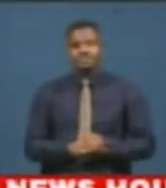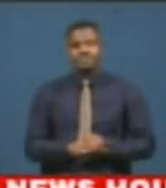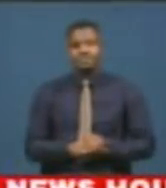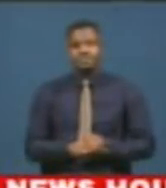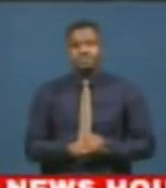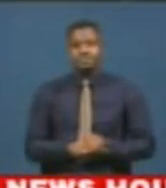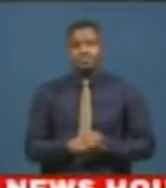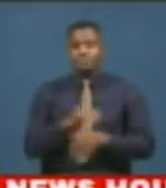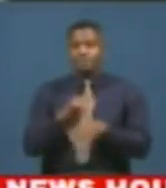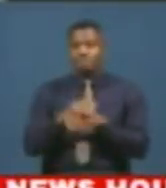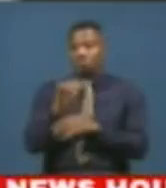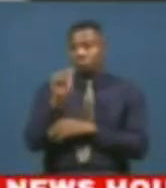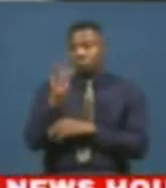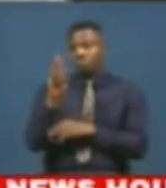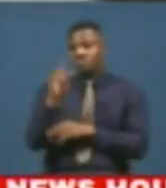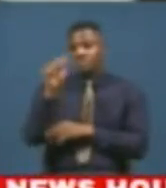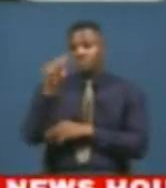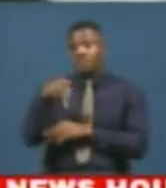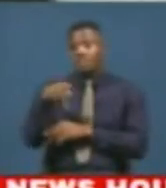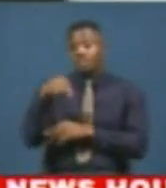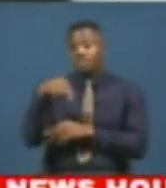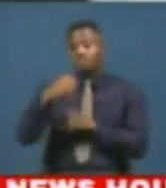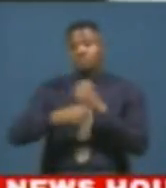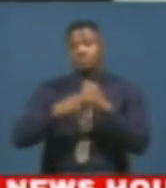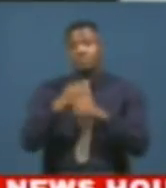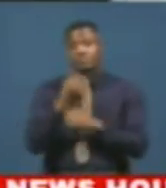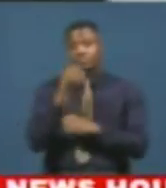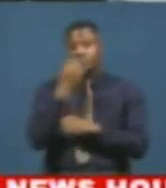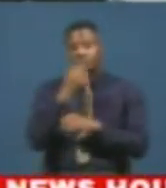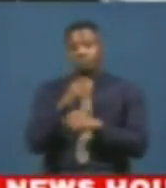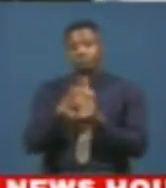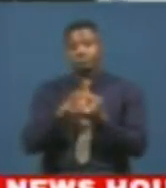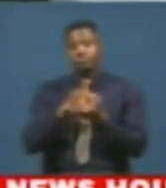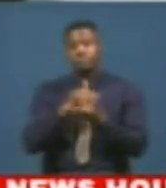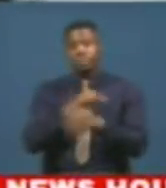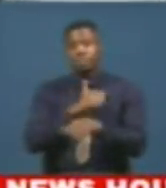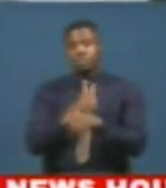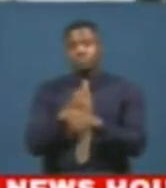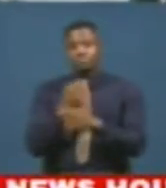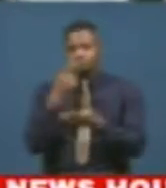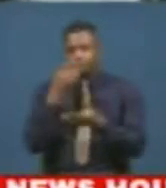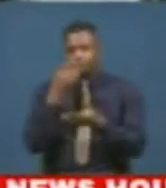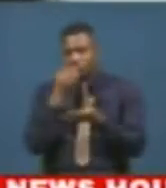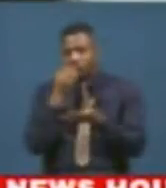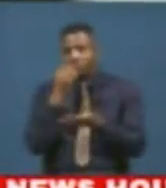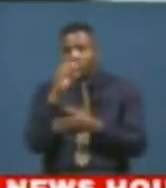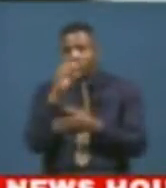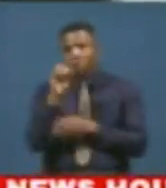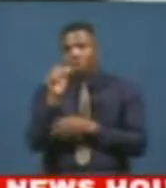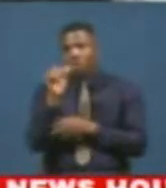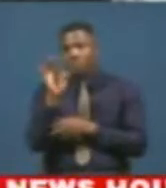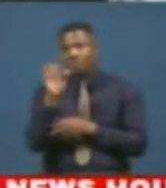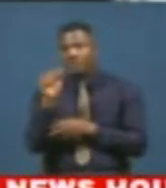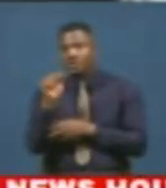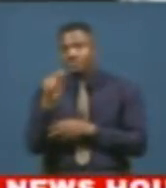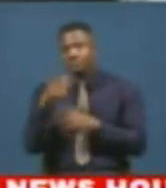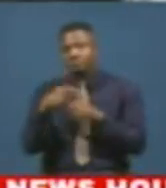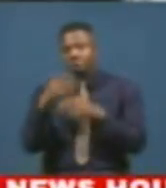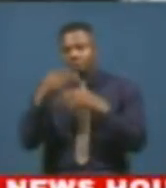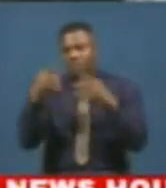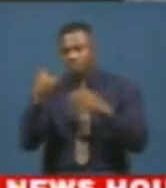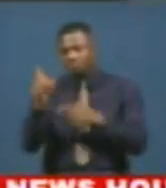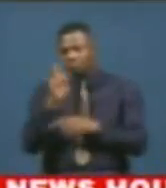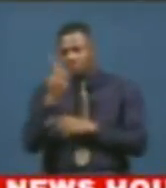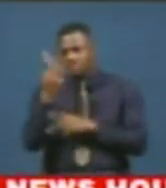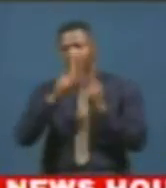On the 17th of April this year, the Food and Drugs Authority recalled the food supplements COA FS from the shelves and directed the